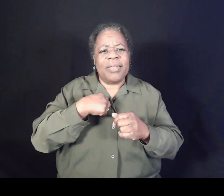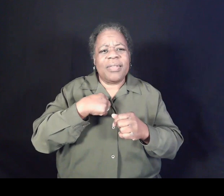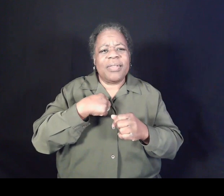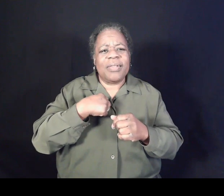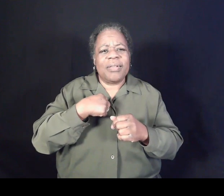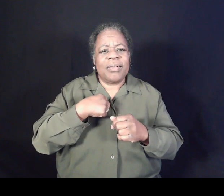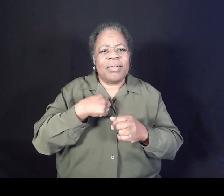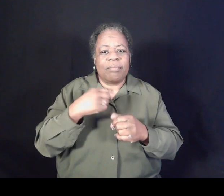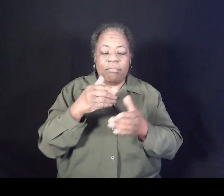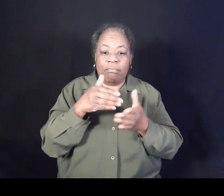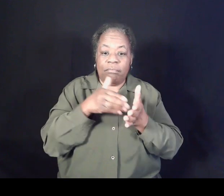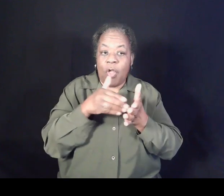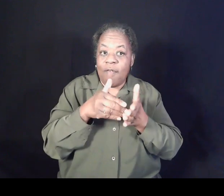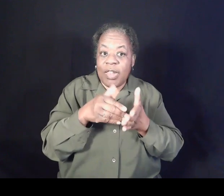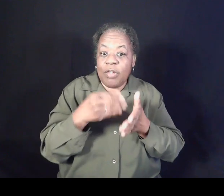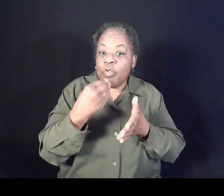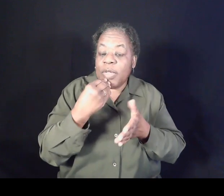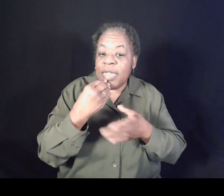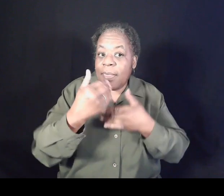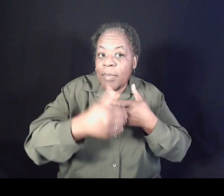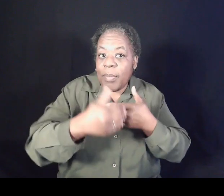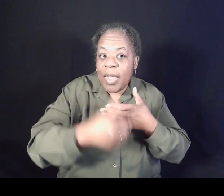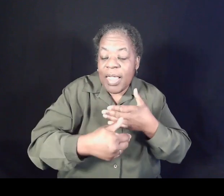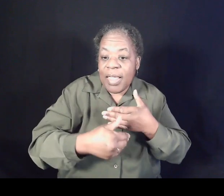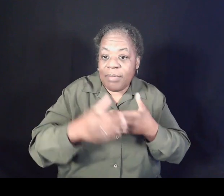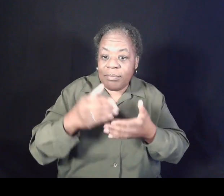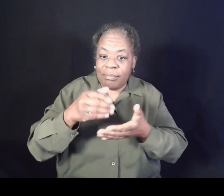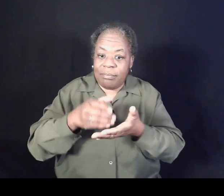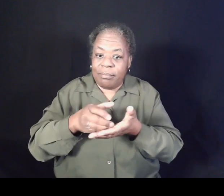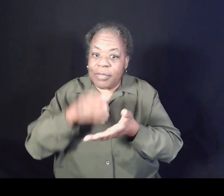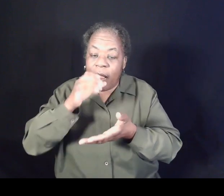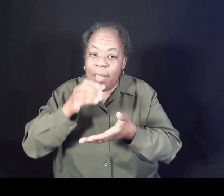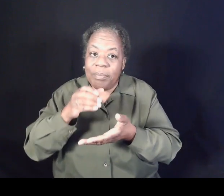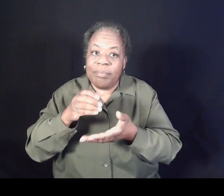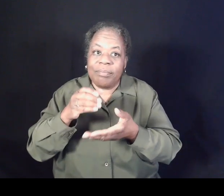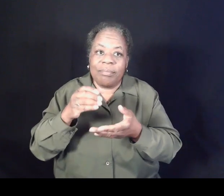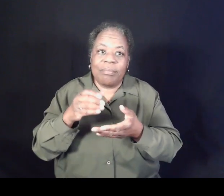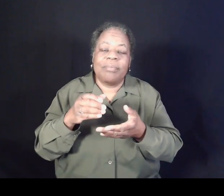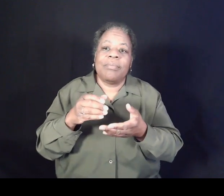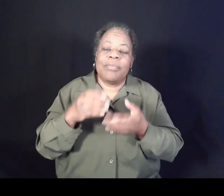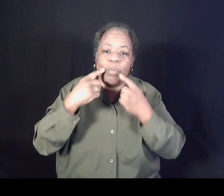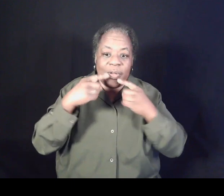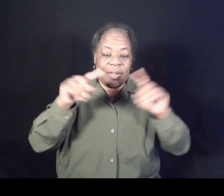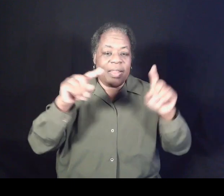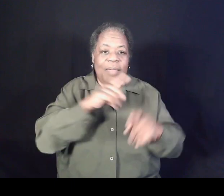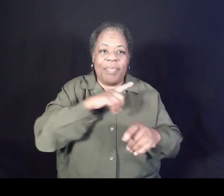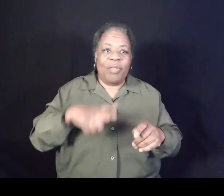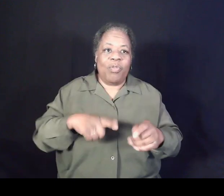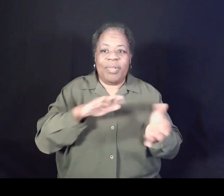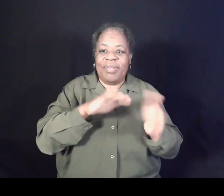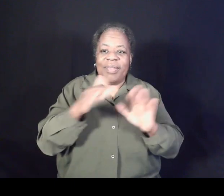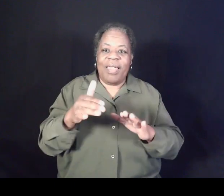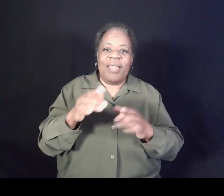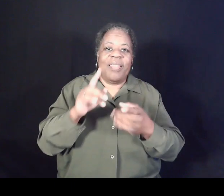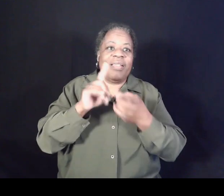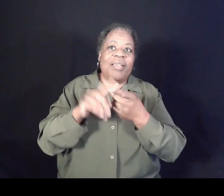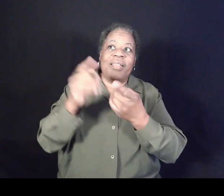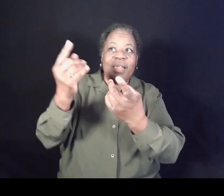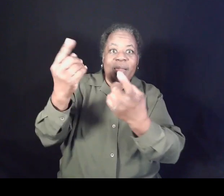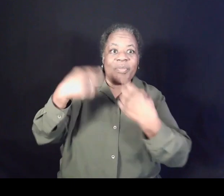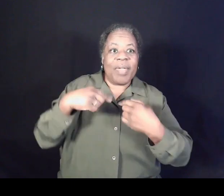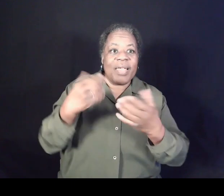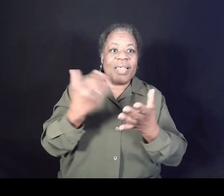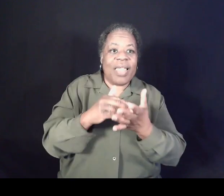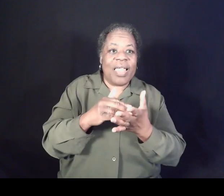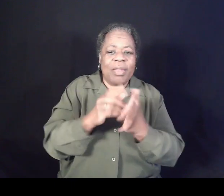as often as you eat the bread and drink this blood, you proclaim the Lord's death until he comes again." Let's take a moment